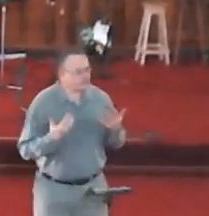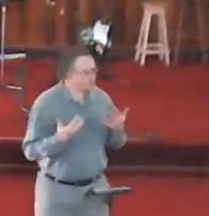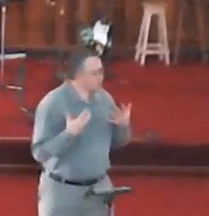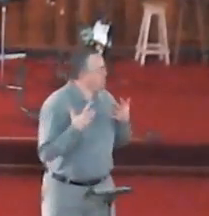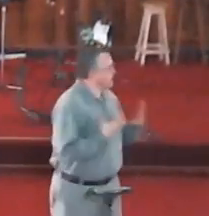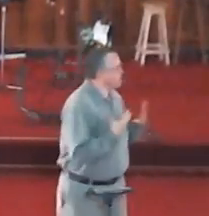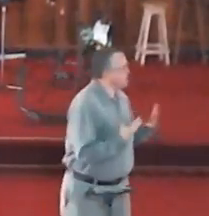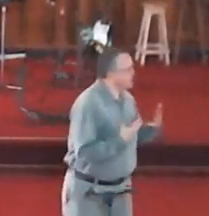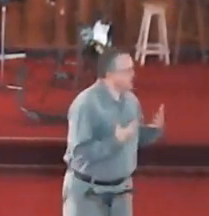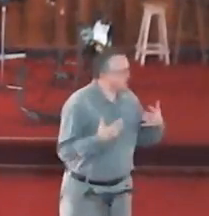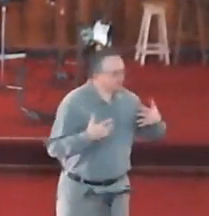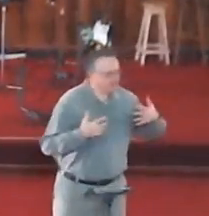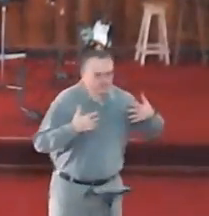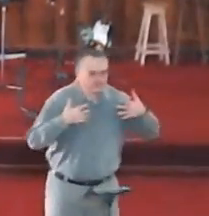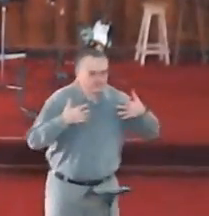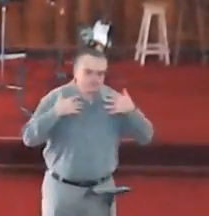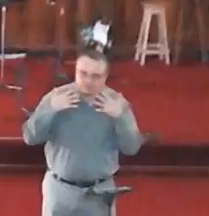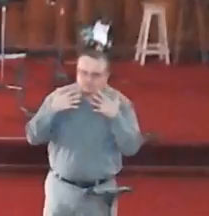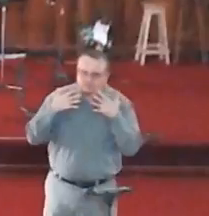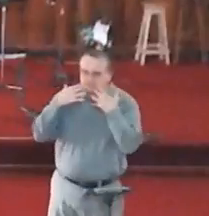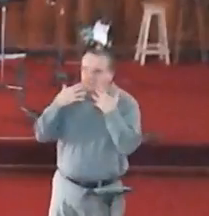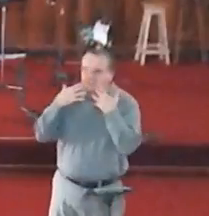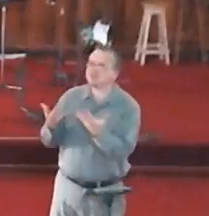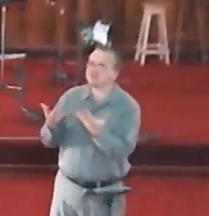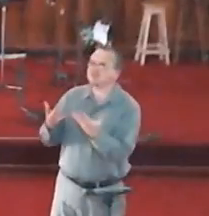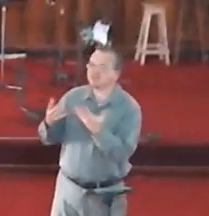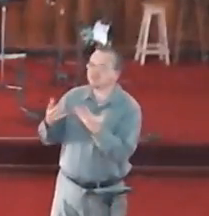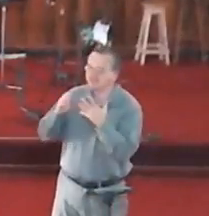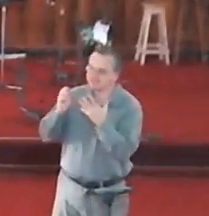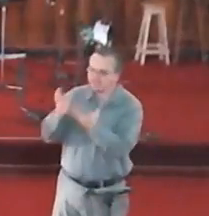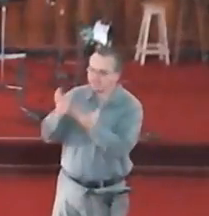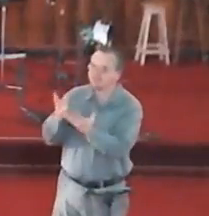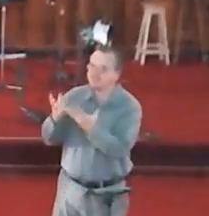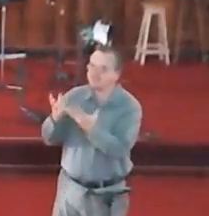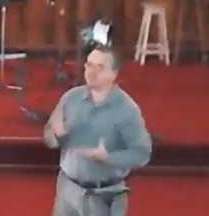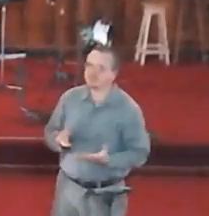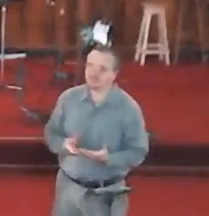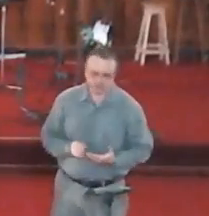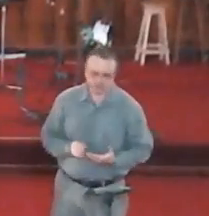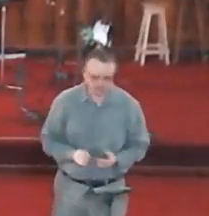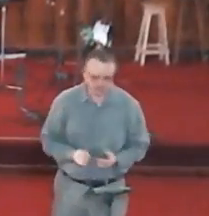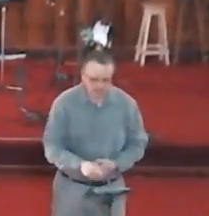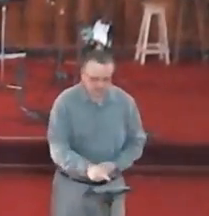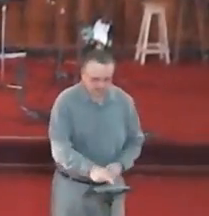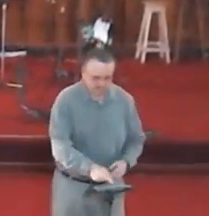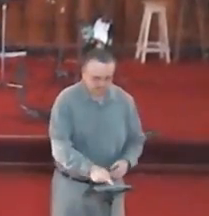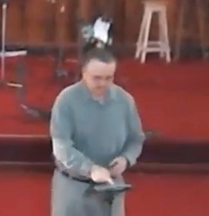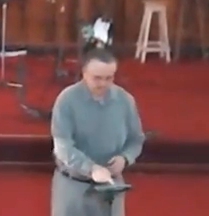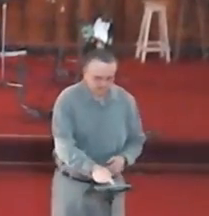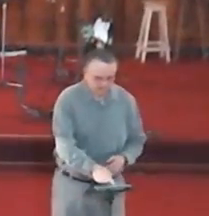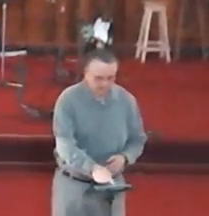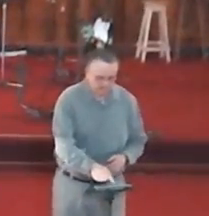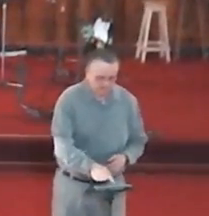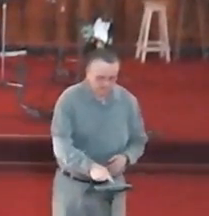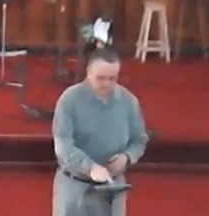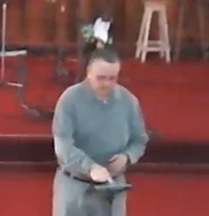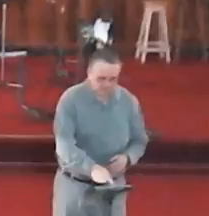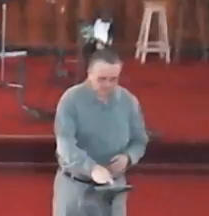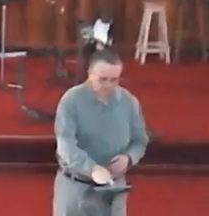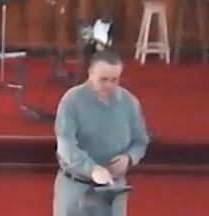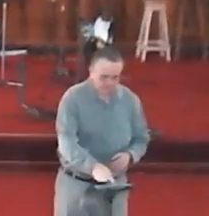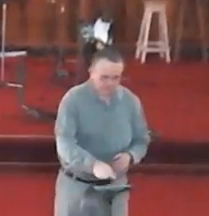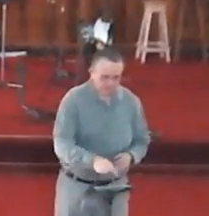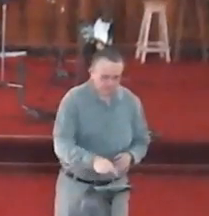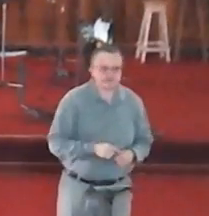entonces un paso importante para nosotros es, Señor, aquí estoy. Santifica mis labios. So an important step for us is to say,